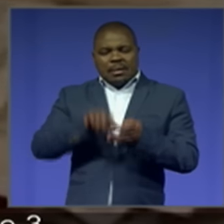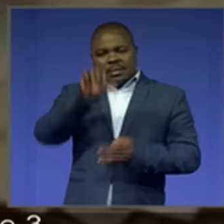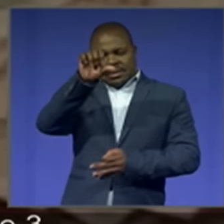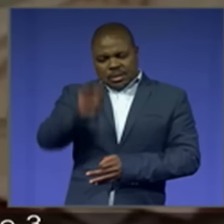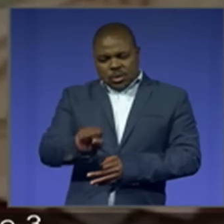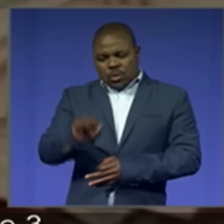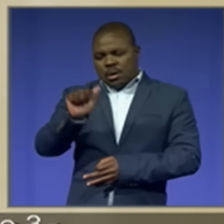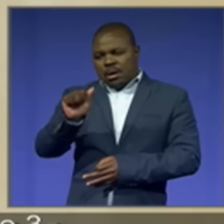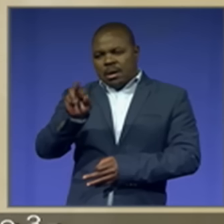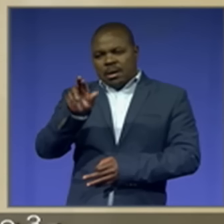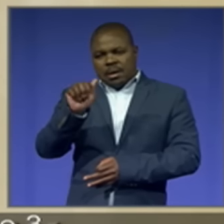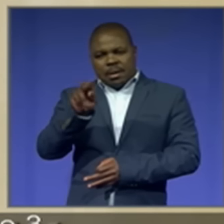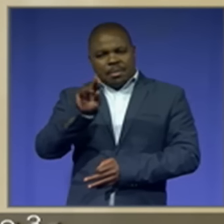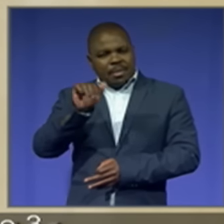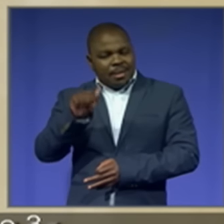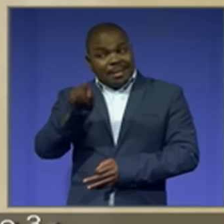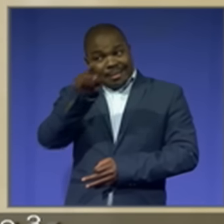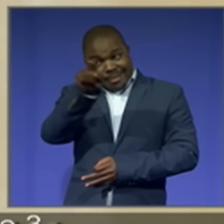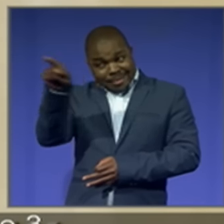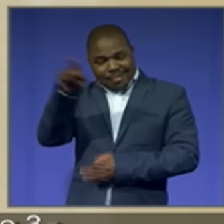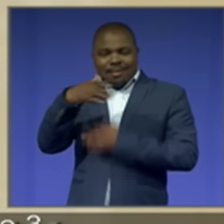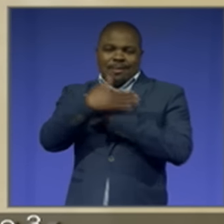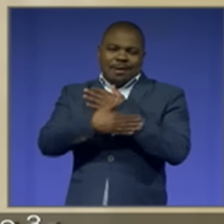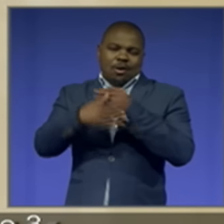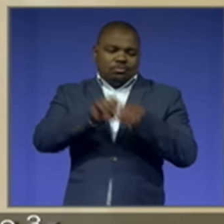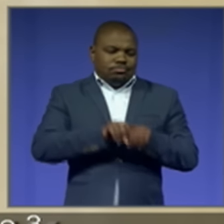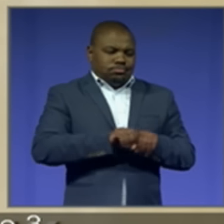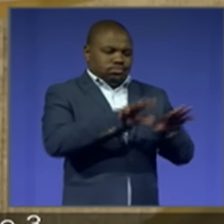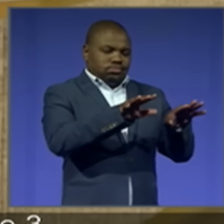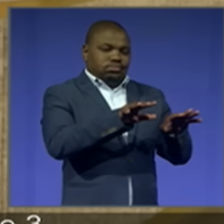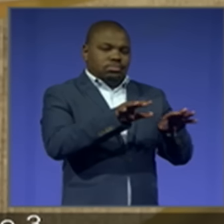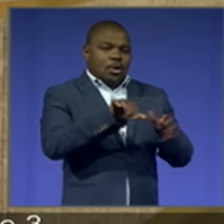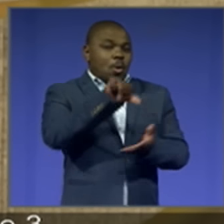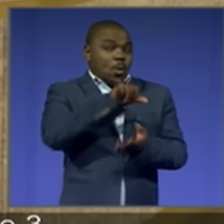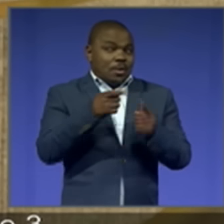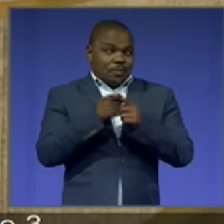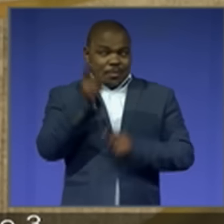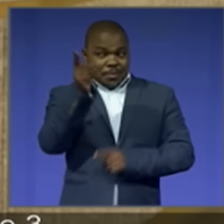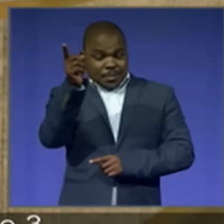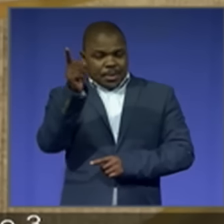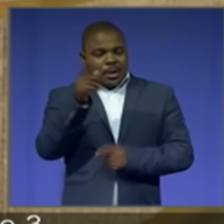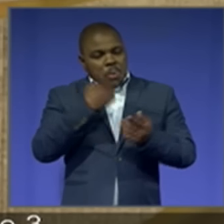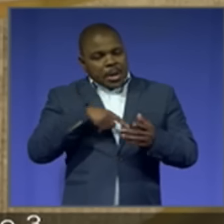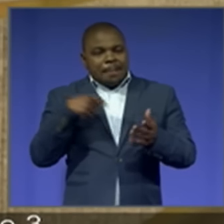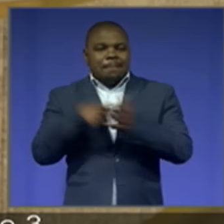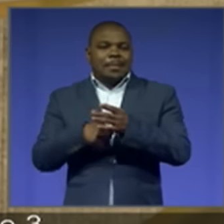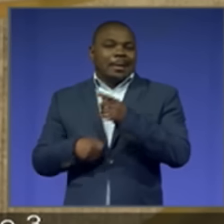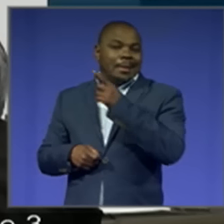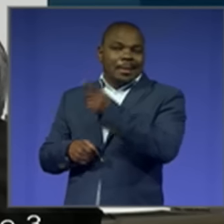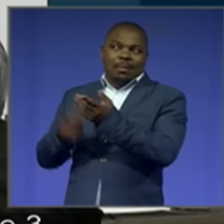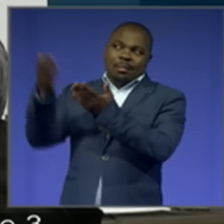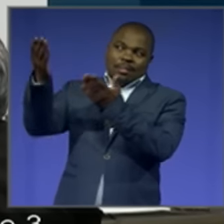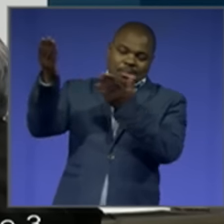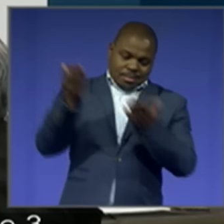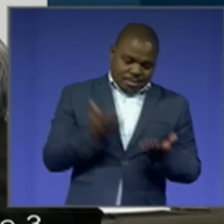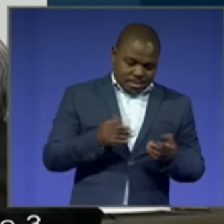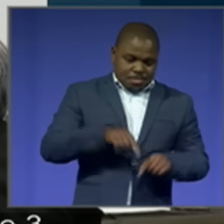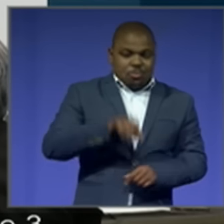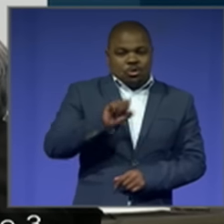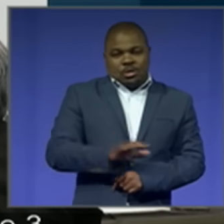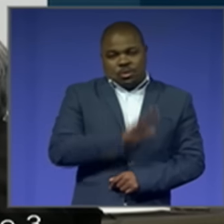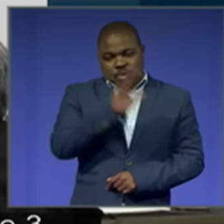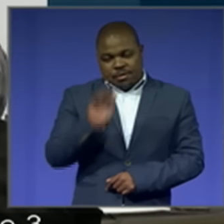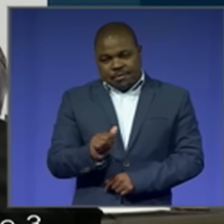dinaha tse kgolo tse batlang di ntsha oli lefatshe ka bophara, mme re reka ho tsona hore oli eno e tle ka hare ho naha ya rona ya